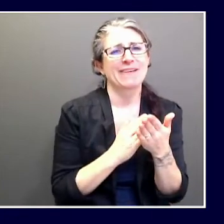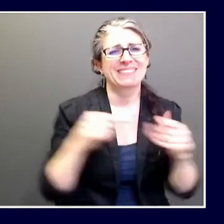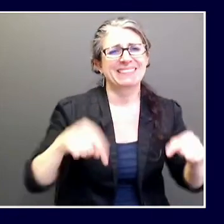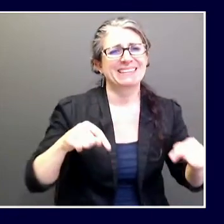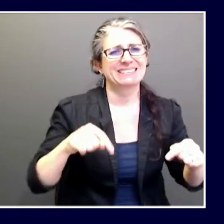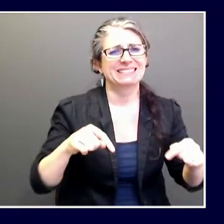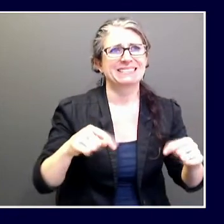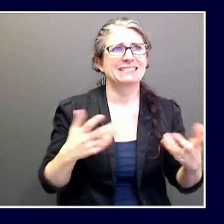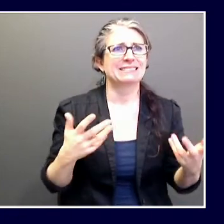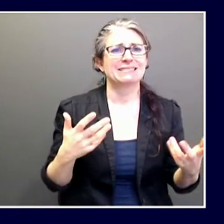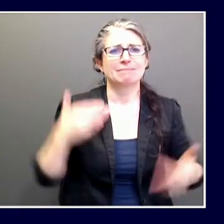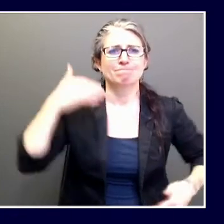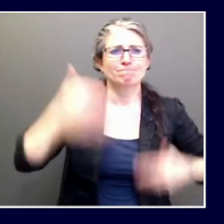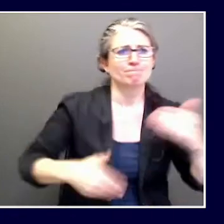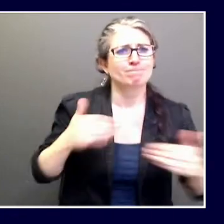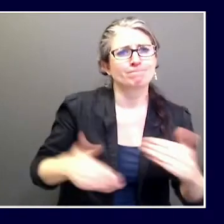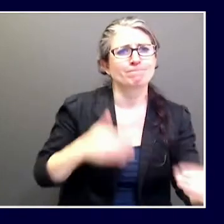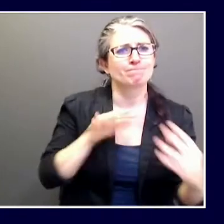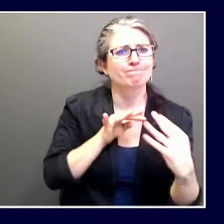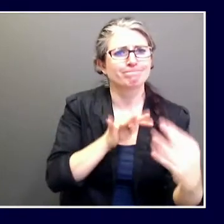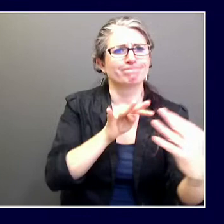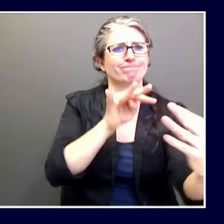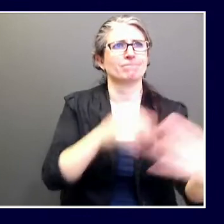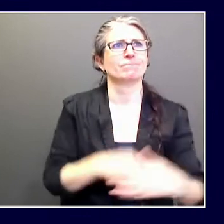includes things like vaccination, et cetera.